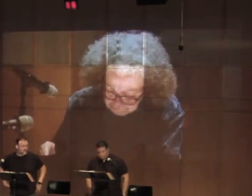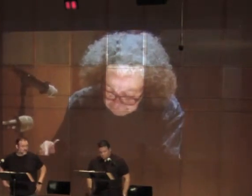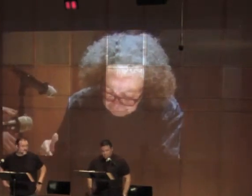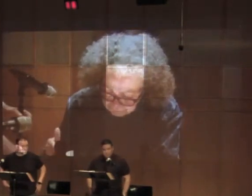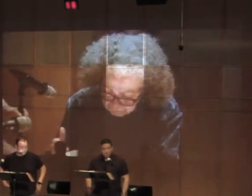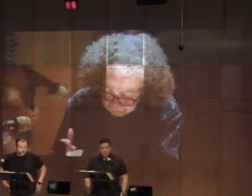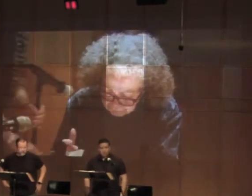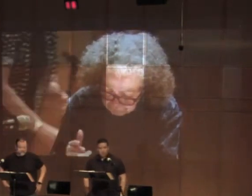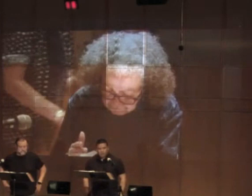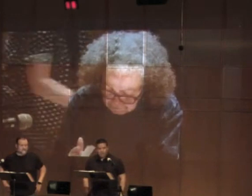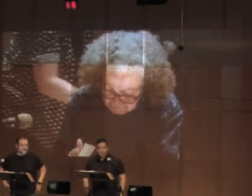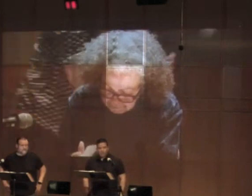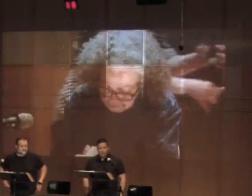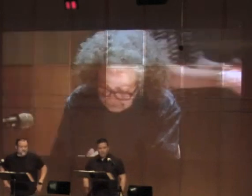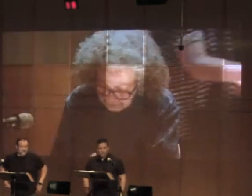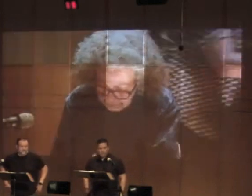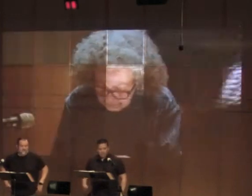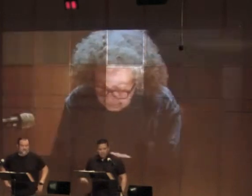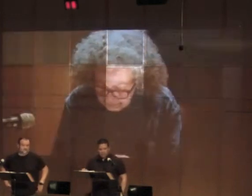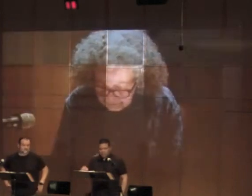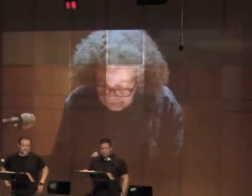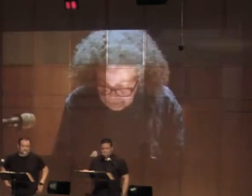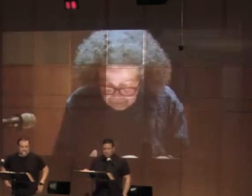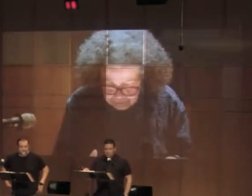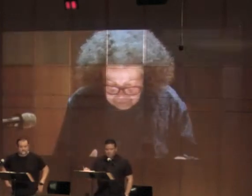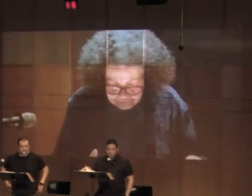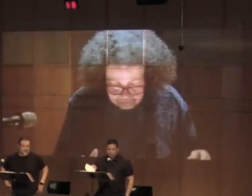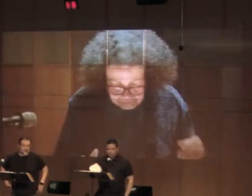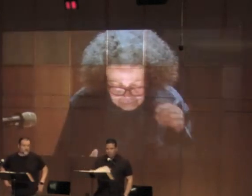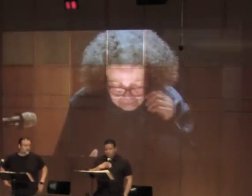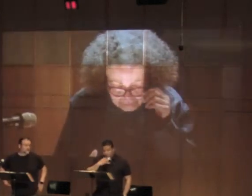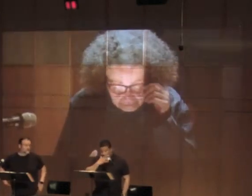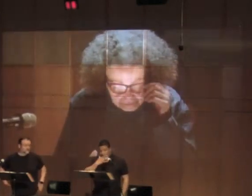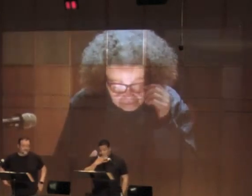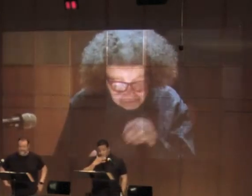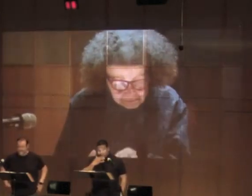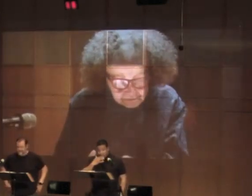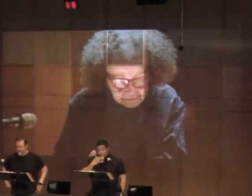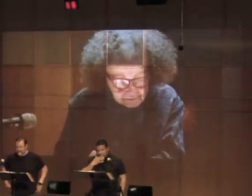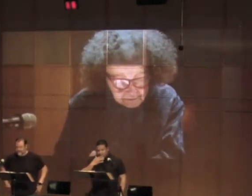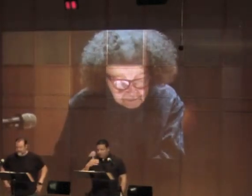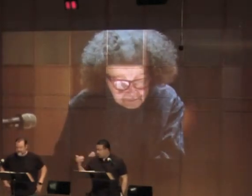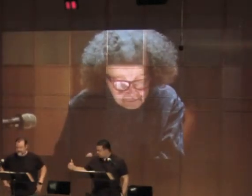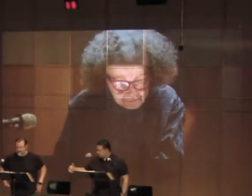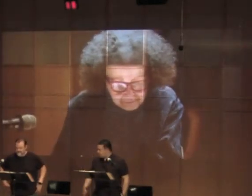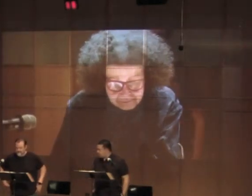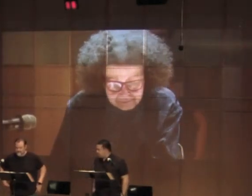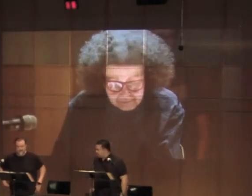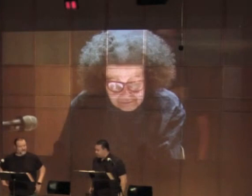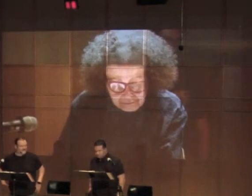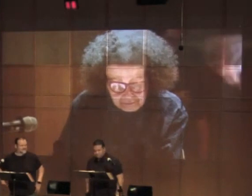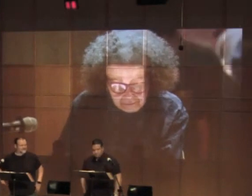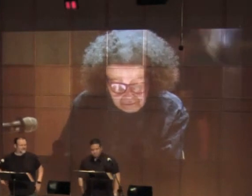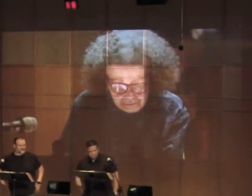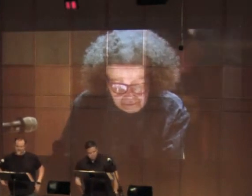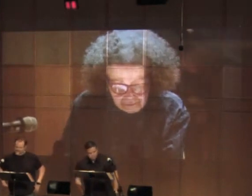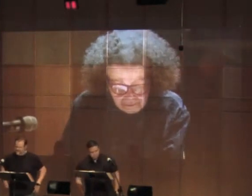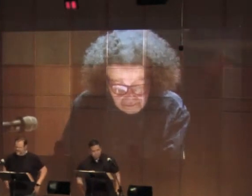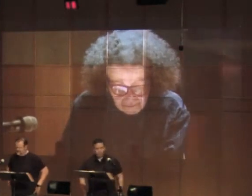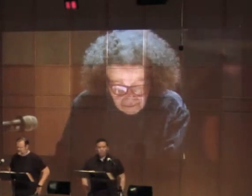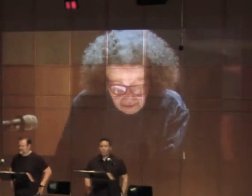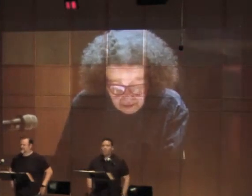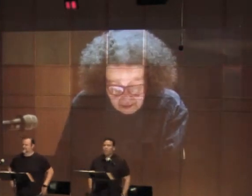nice we could get some Aira yeah let's go outside let's do